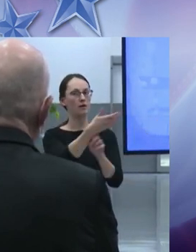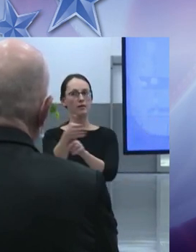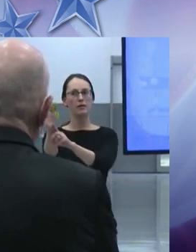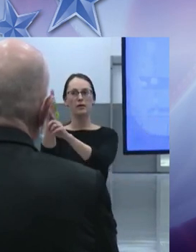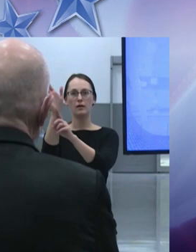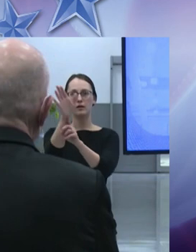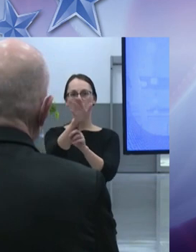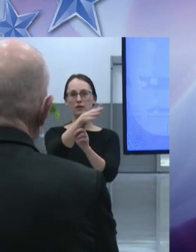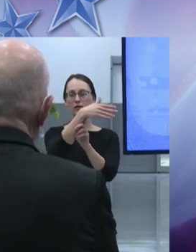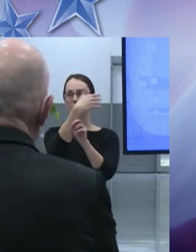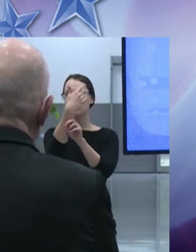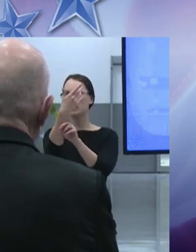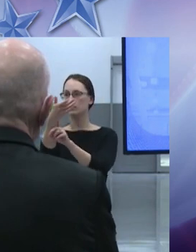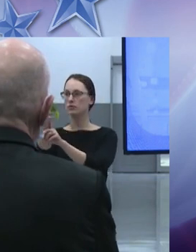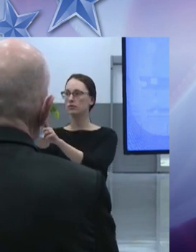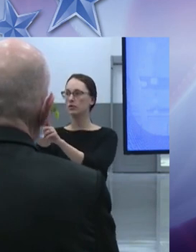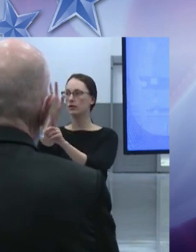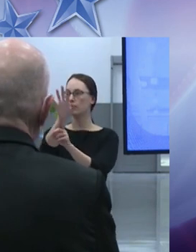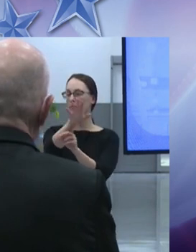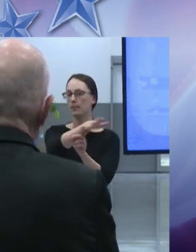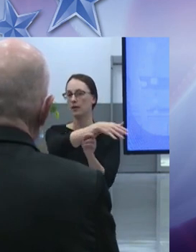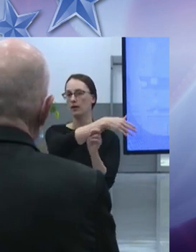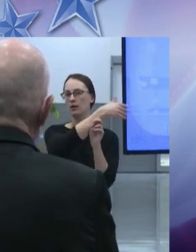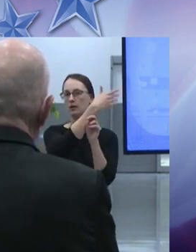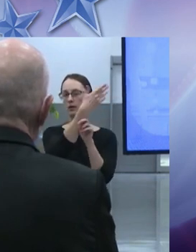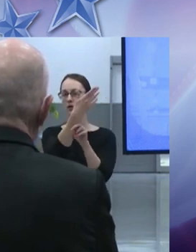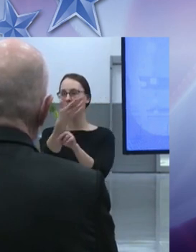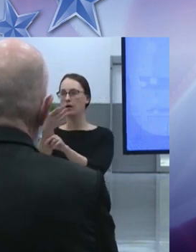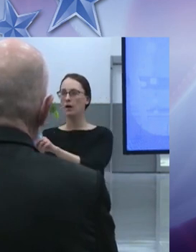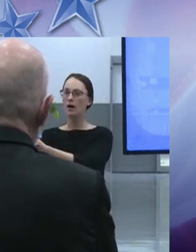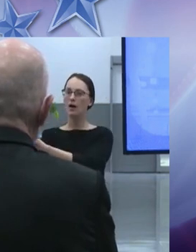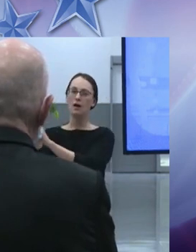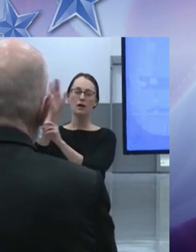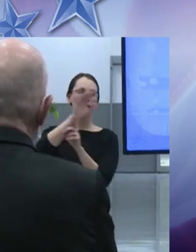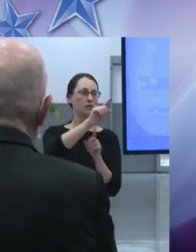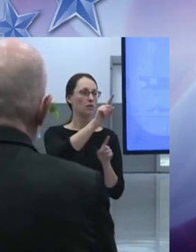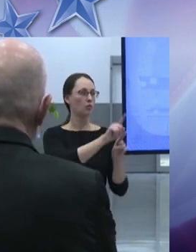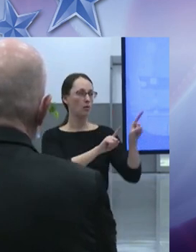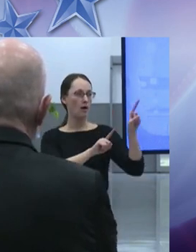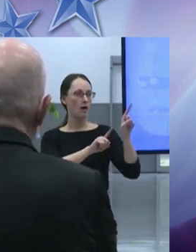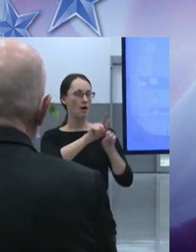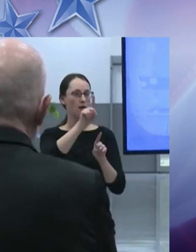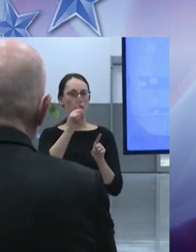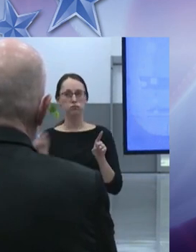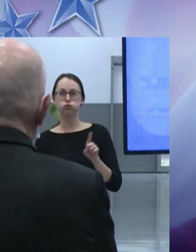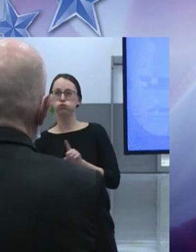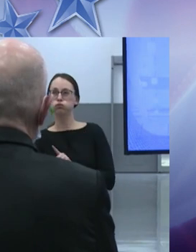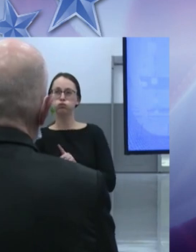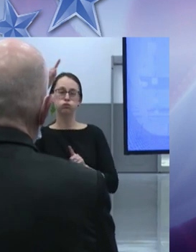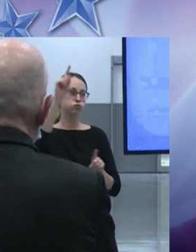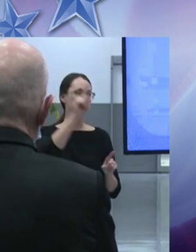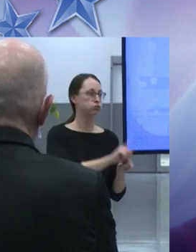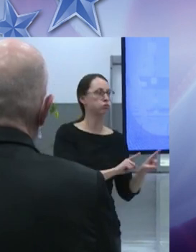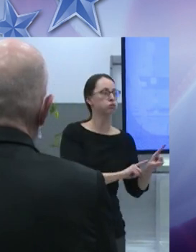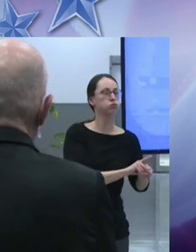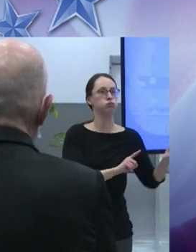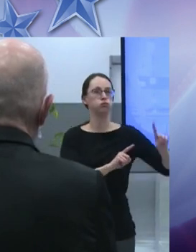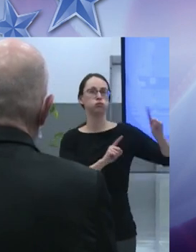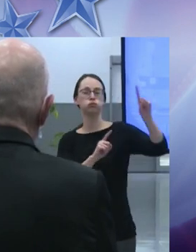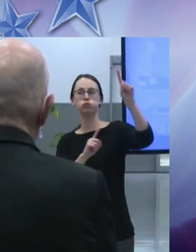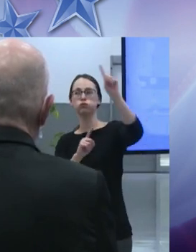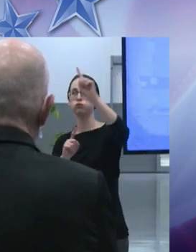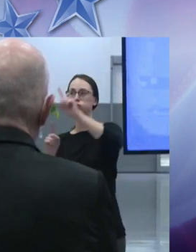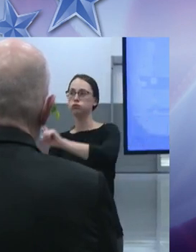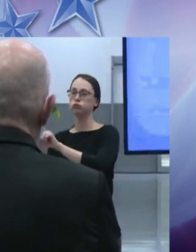gallantly streaming and the rocket's red